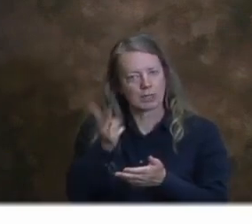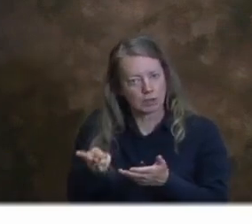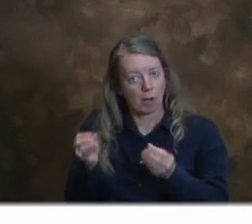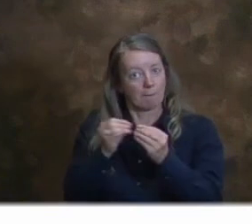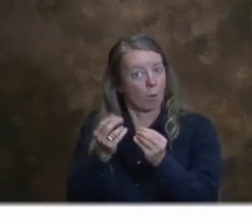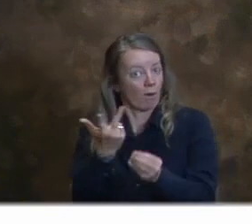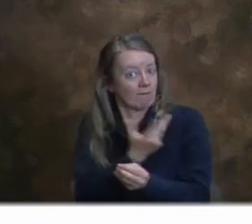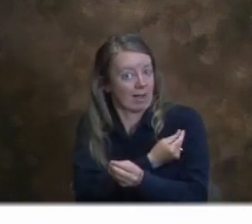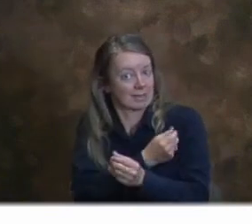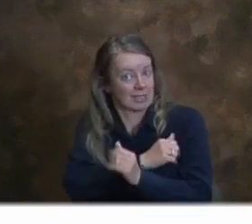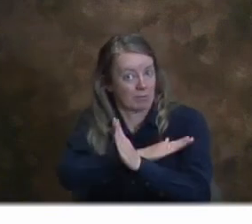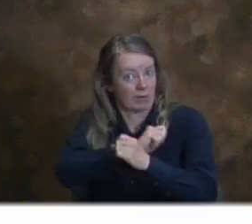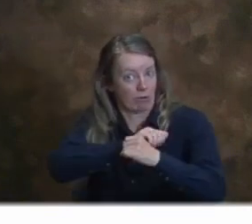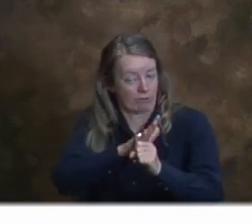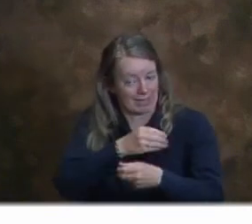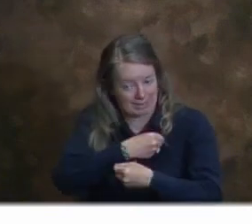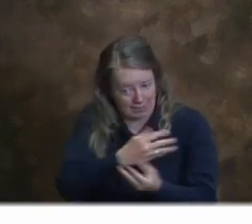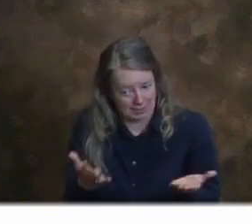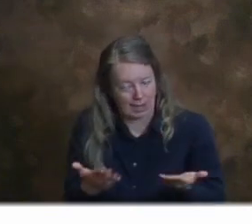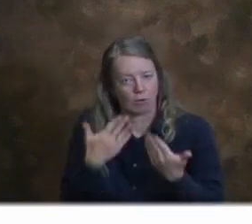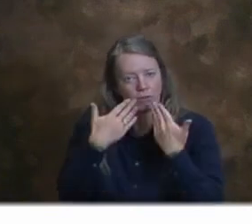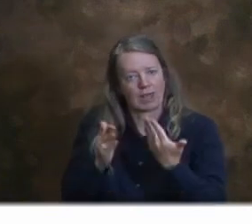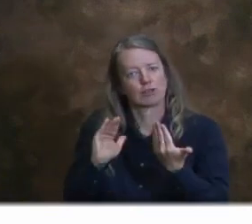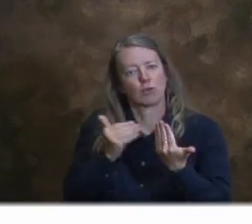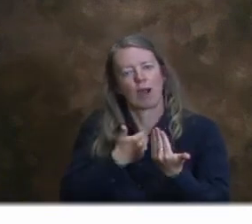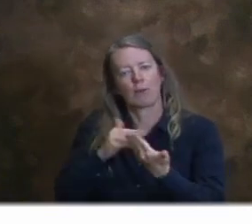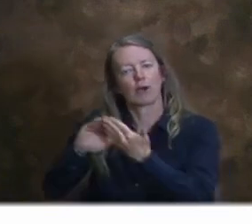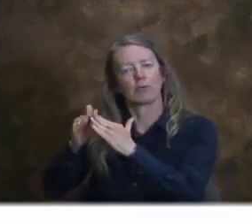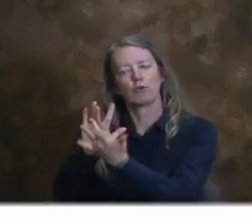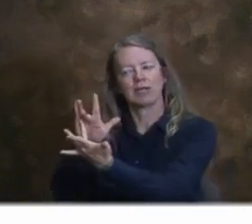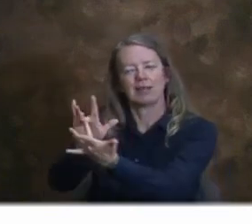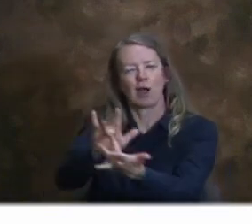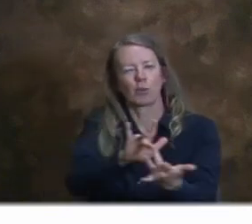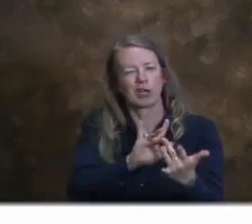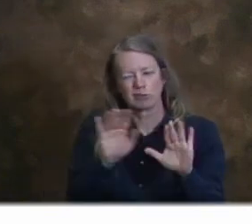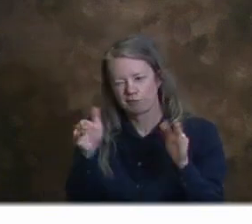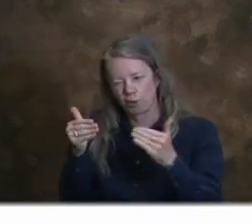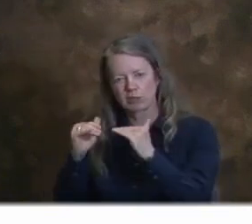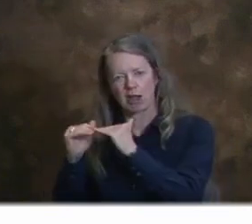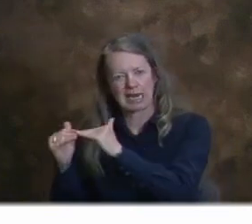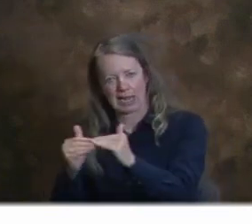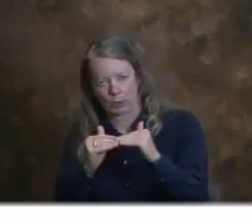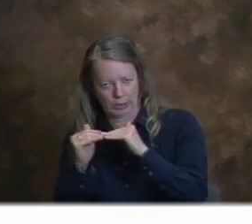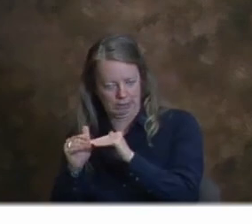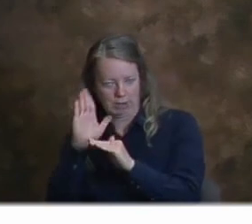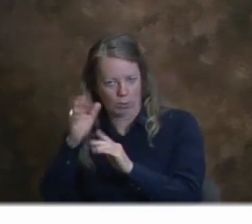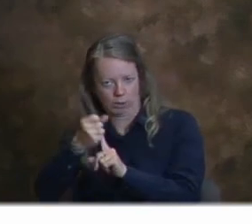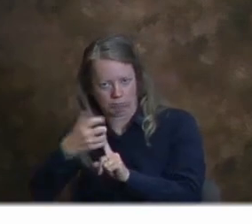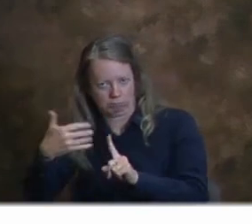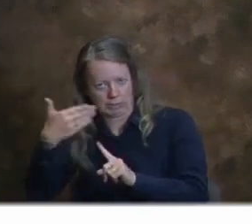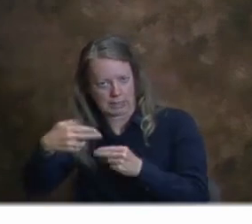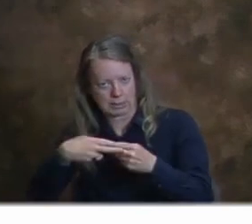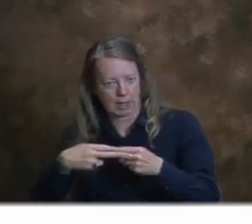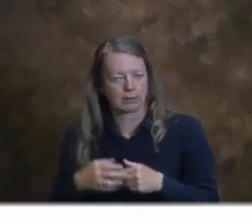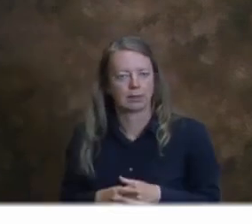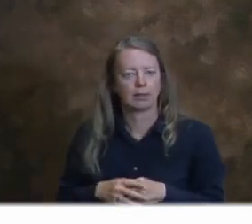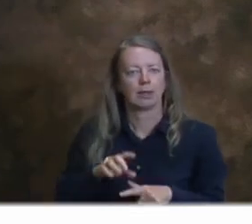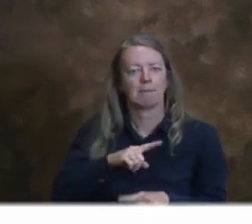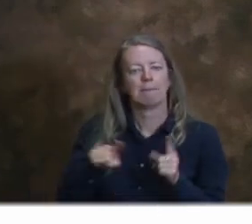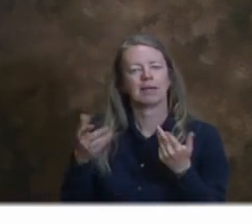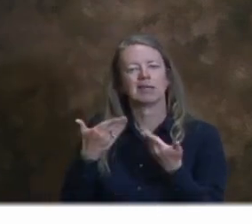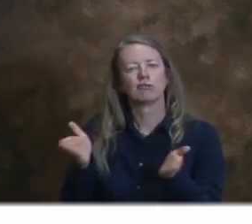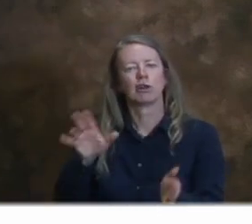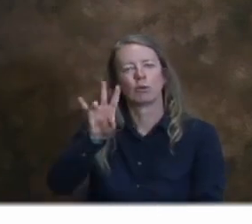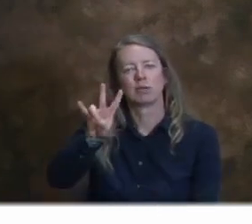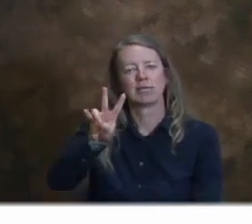thanks in part to our equity-focused community outreach, which I'll talk about on the next slide. Overall,